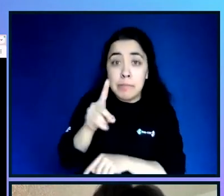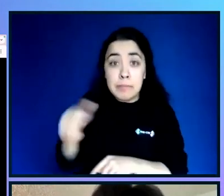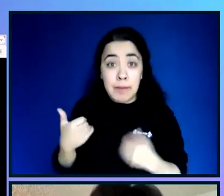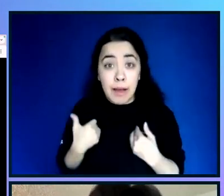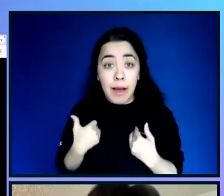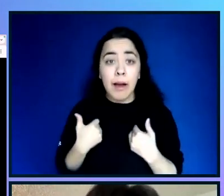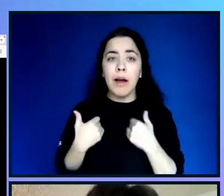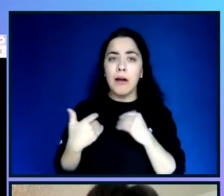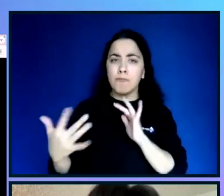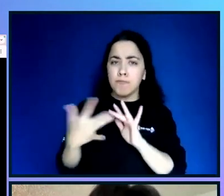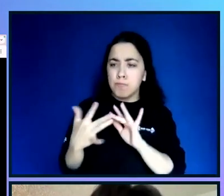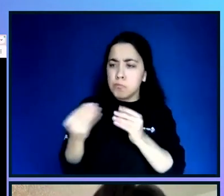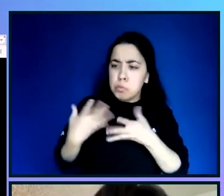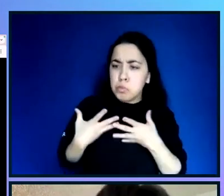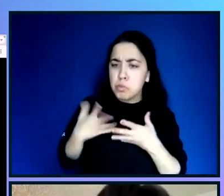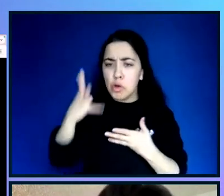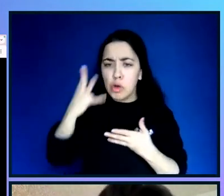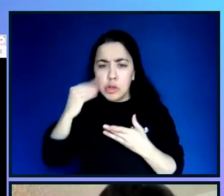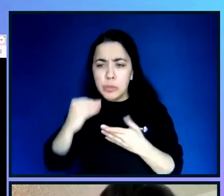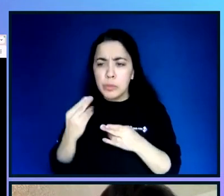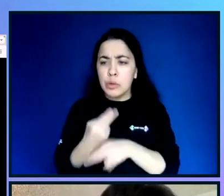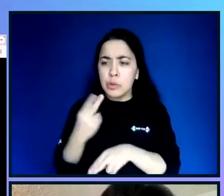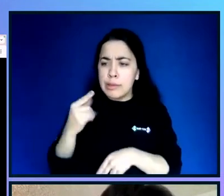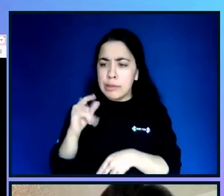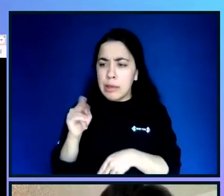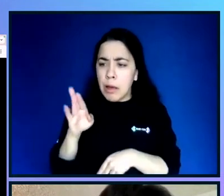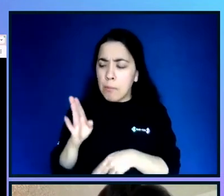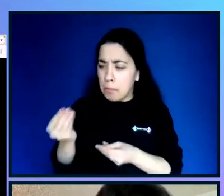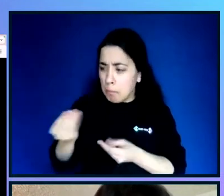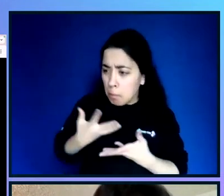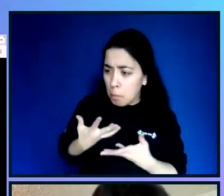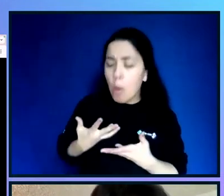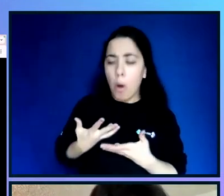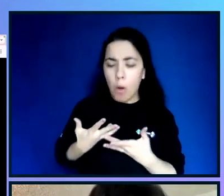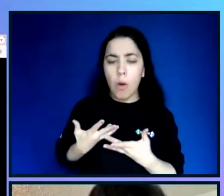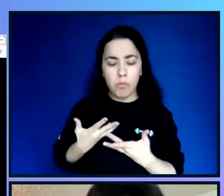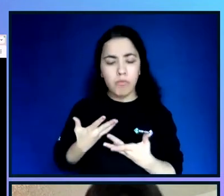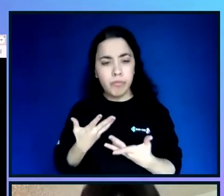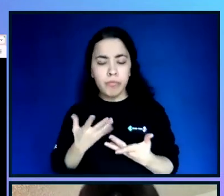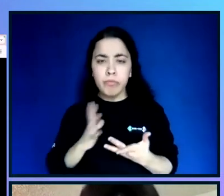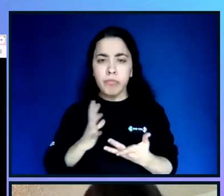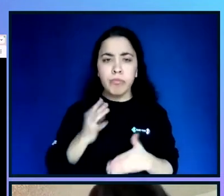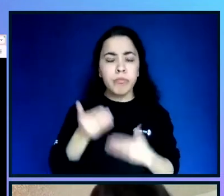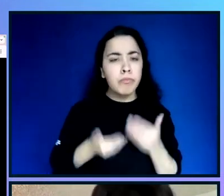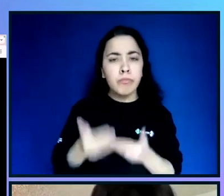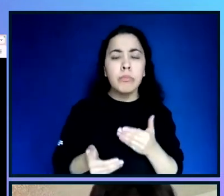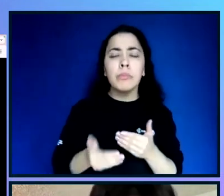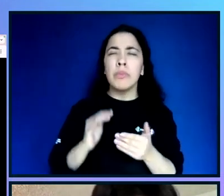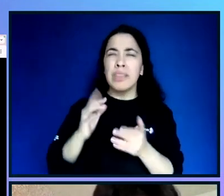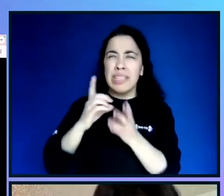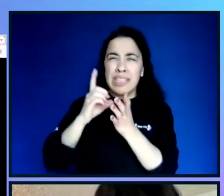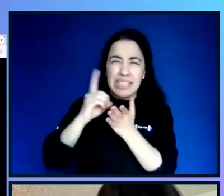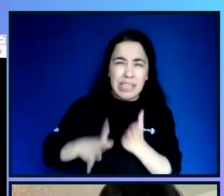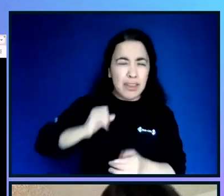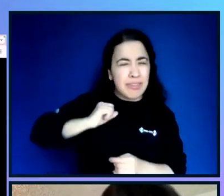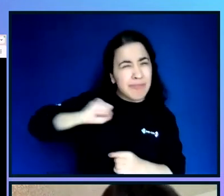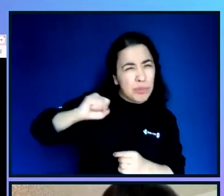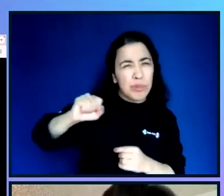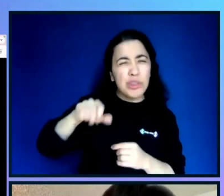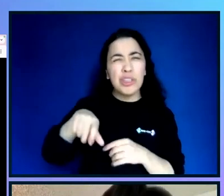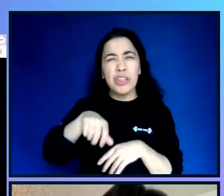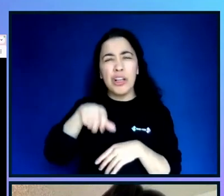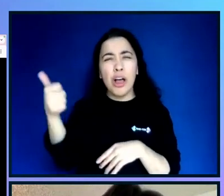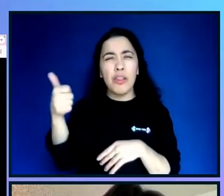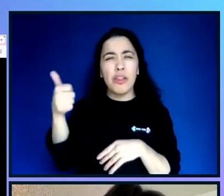be able to hear their experience using GitHub. Because of all of the push from designers and other product stakeholders, we